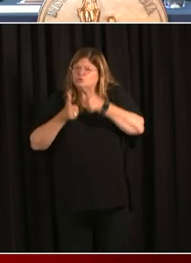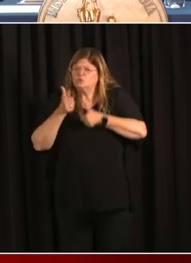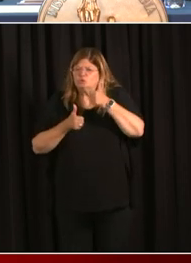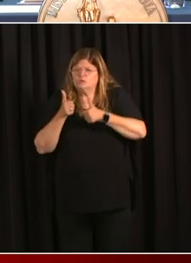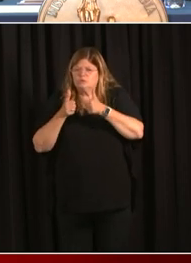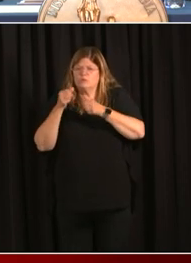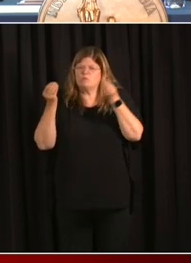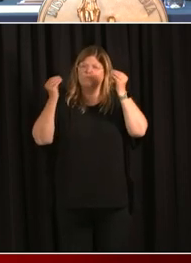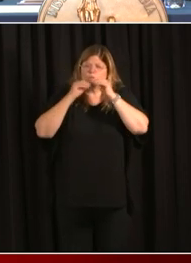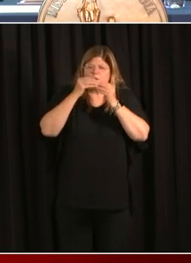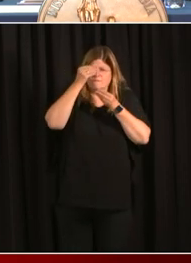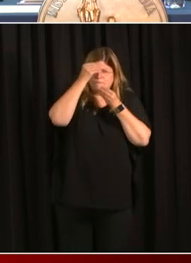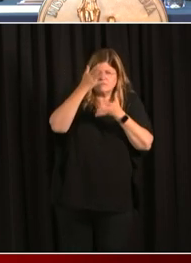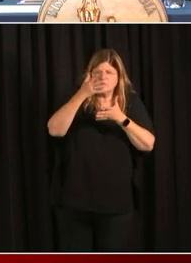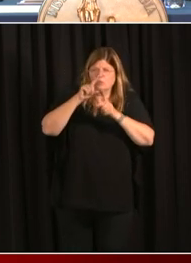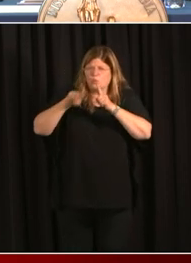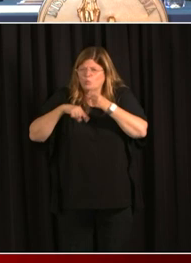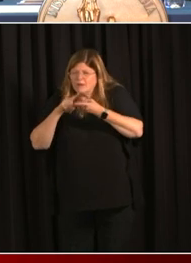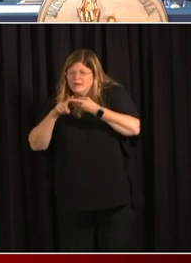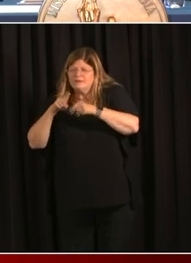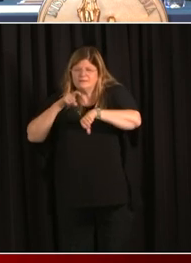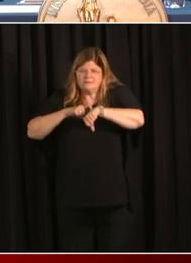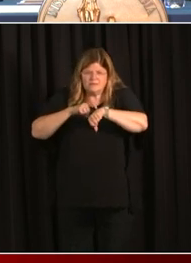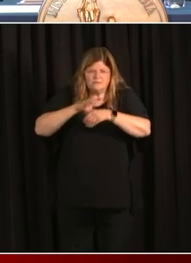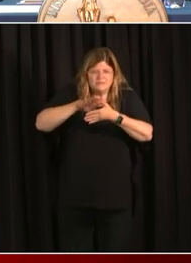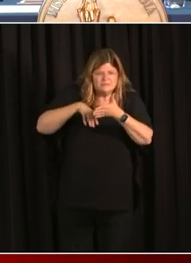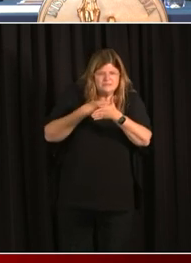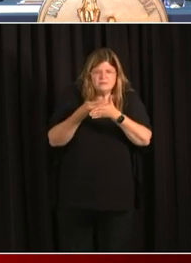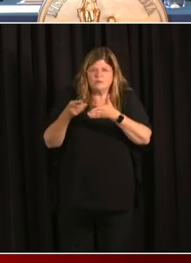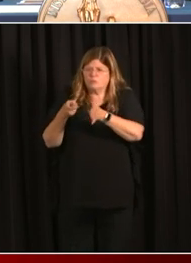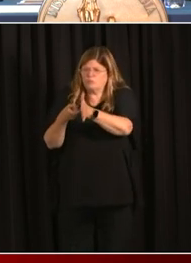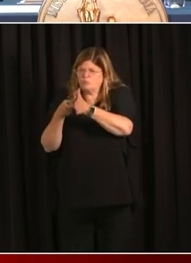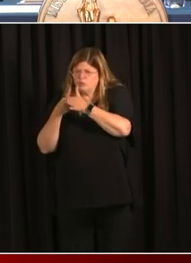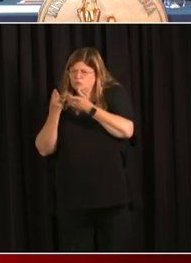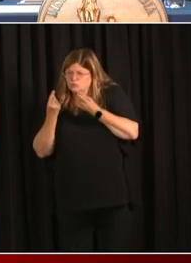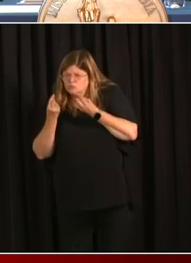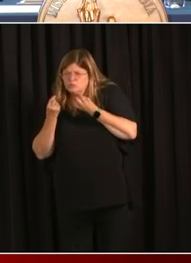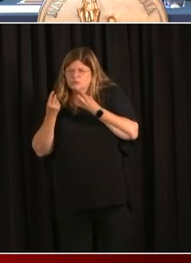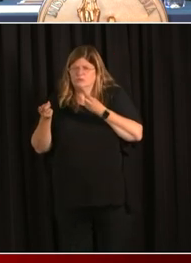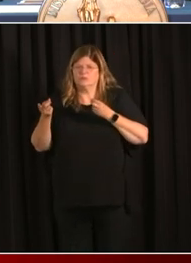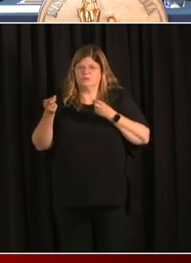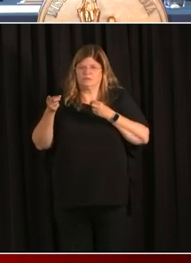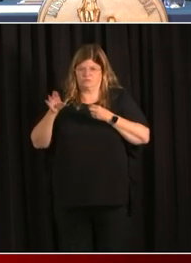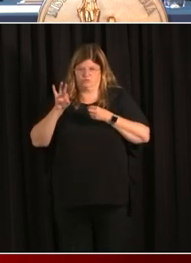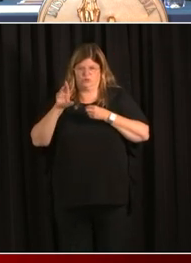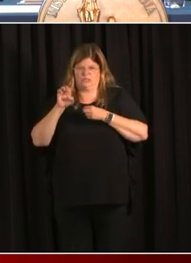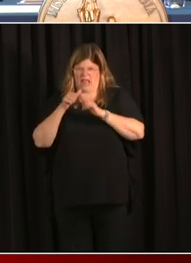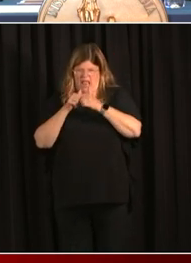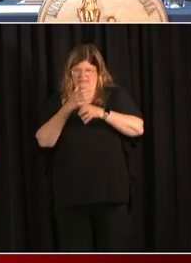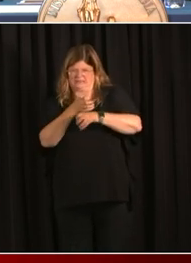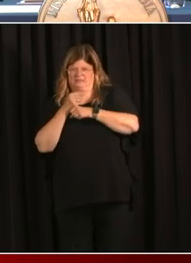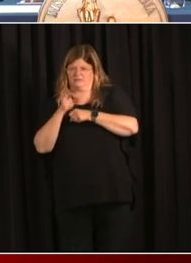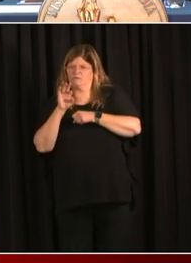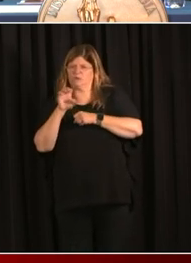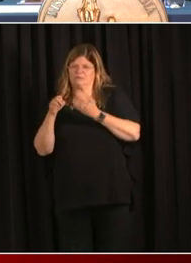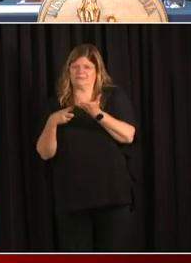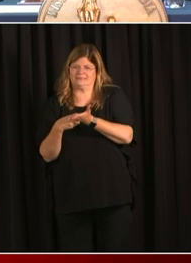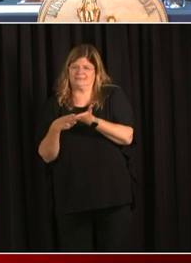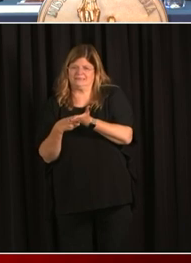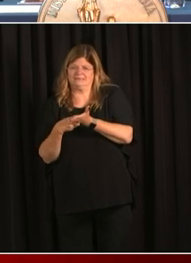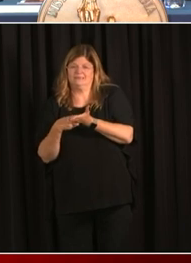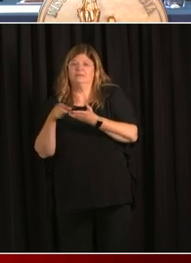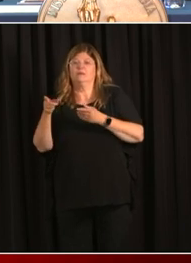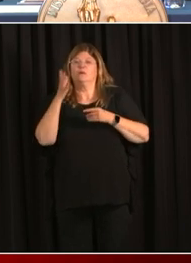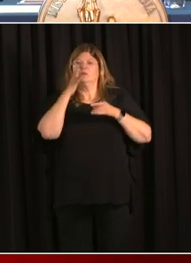believe they all require you to reserve a free ticket. And these openings are